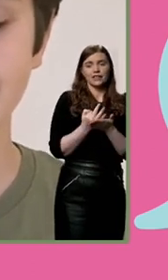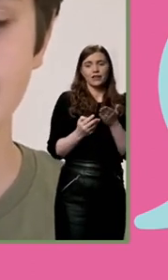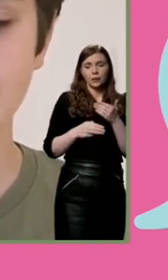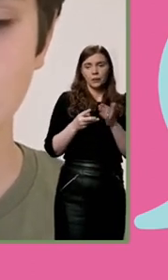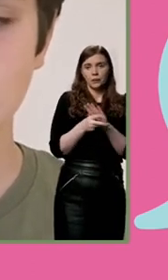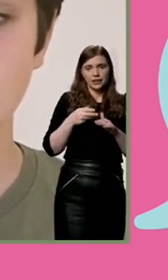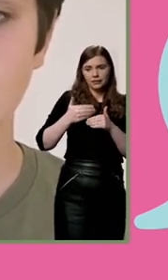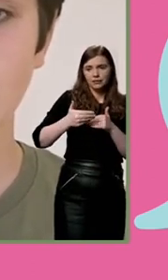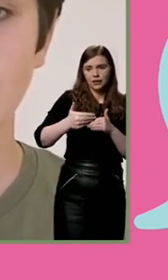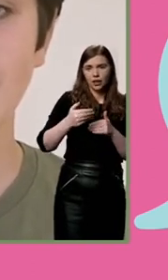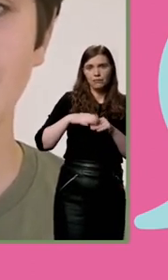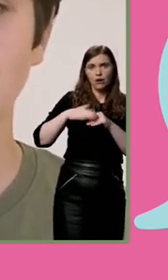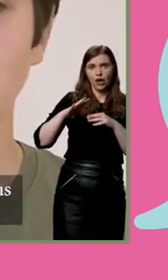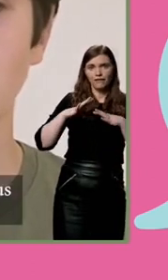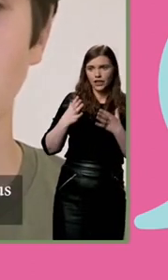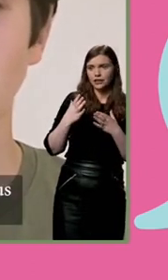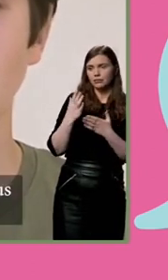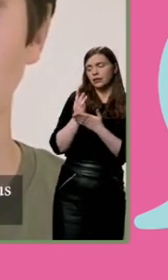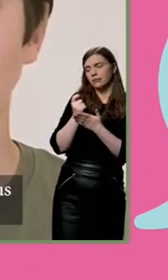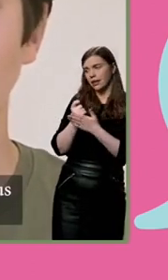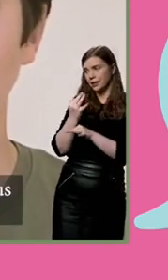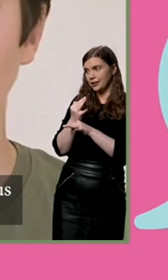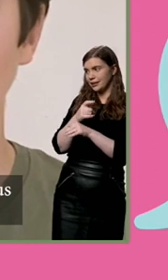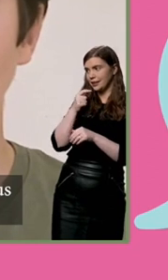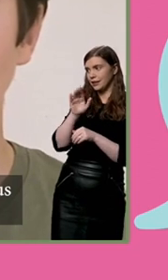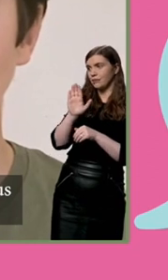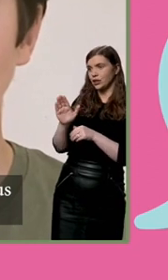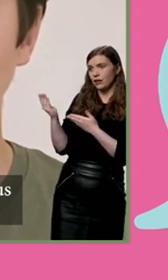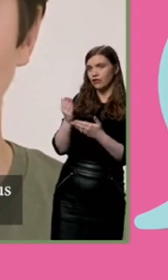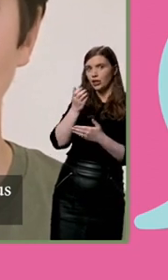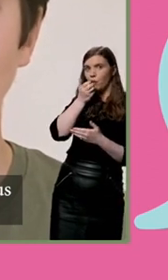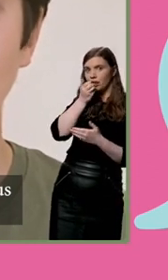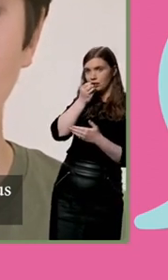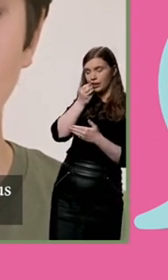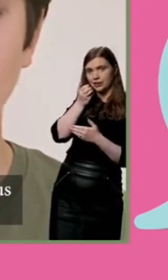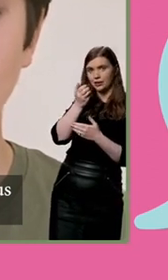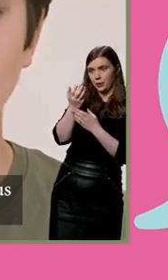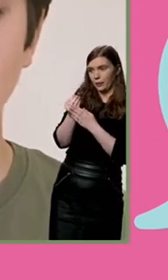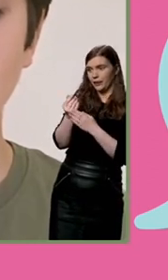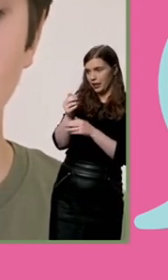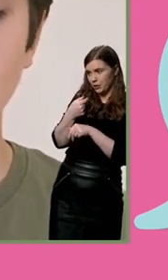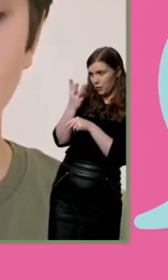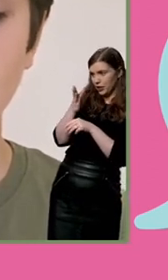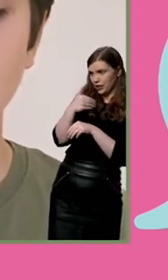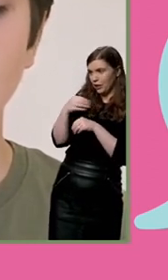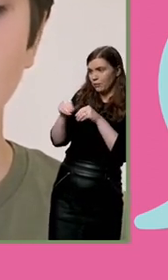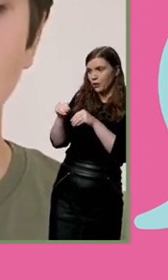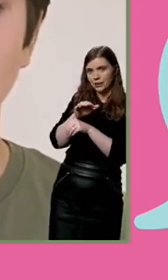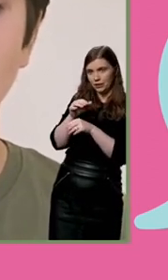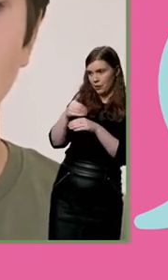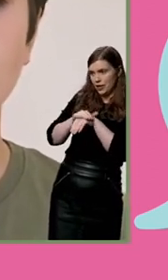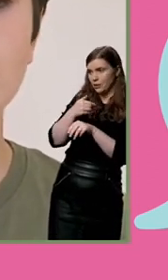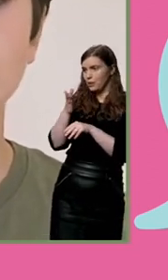Over the next few weeks, we got more and more freedom, although there was a period of time where Dad wouldn't let us leave the house without walkie-talkies. He was monitoring our